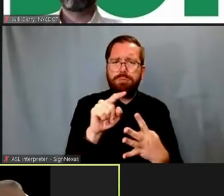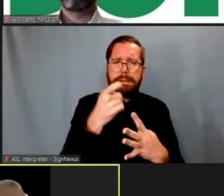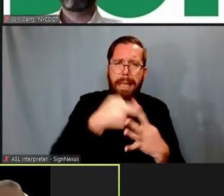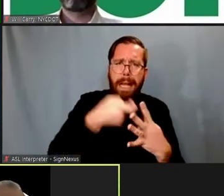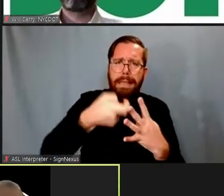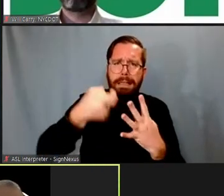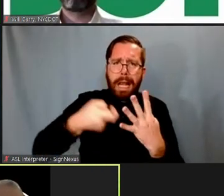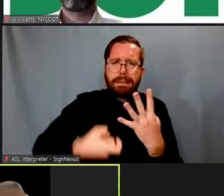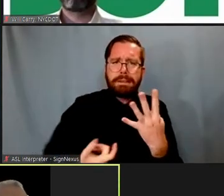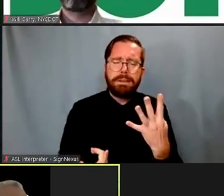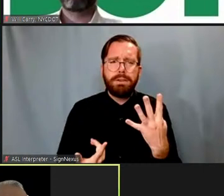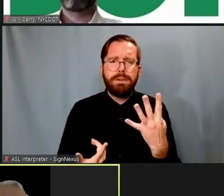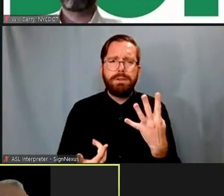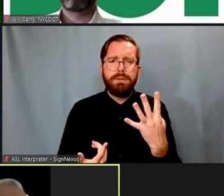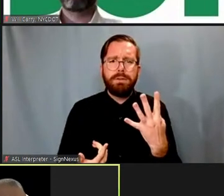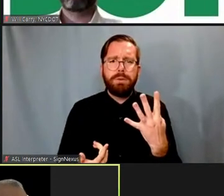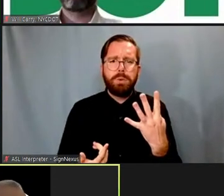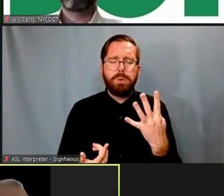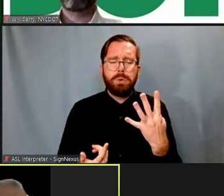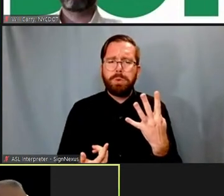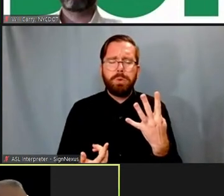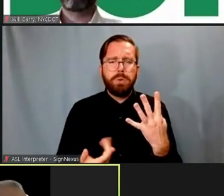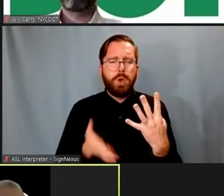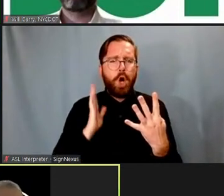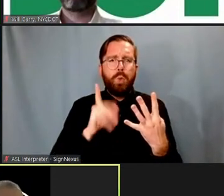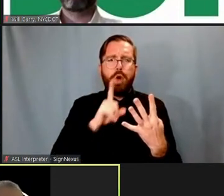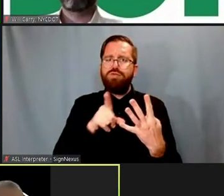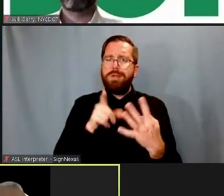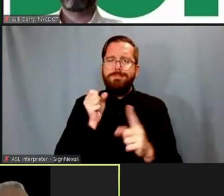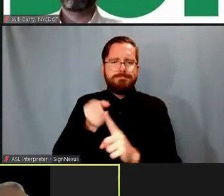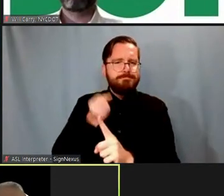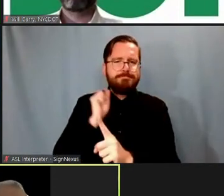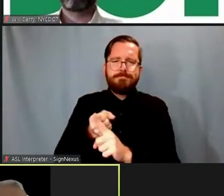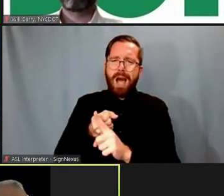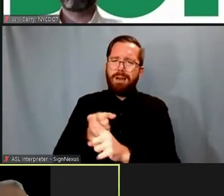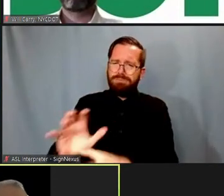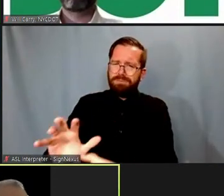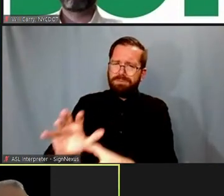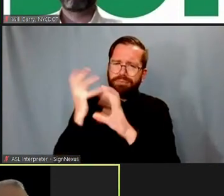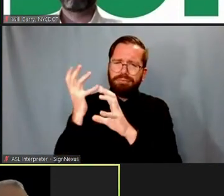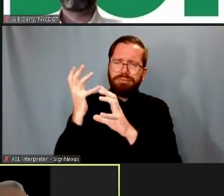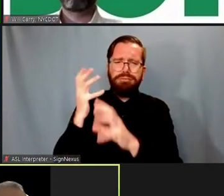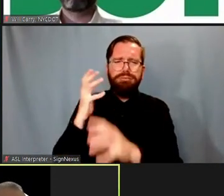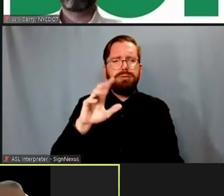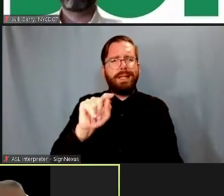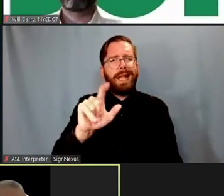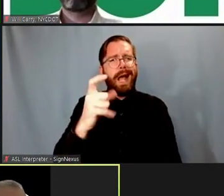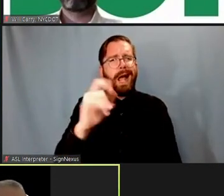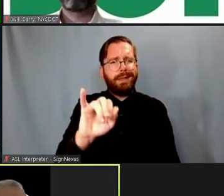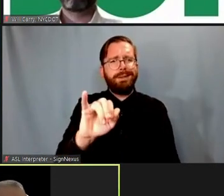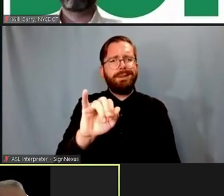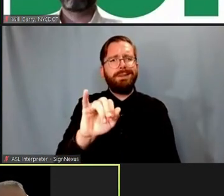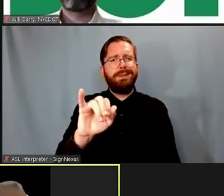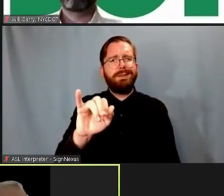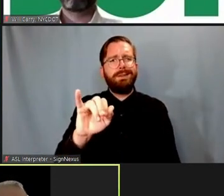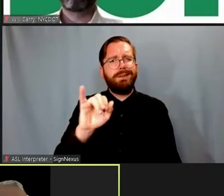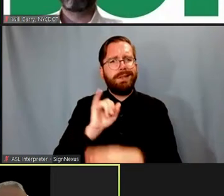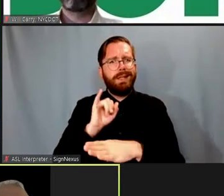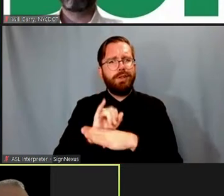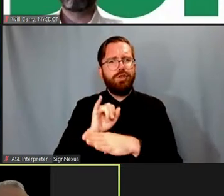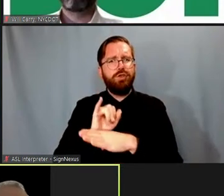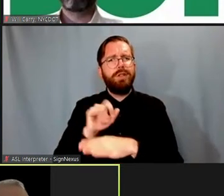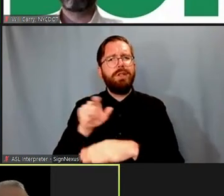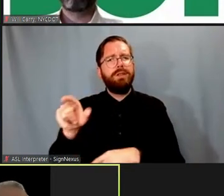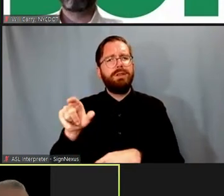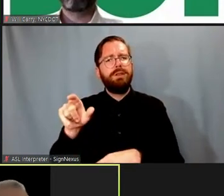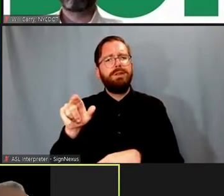gonna decimate the taxi industry listen to uh uh the the um the director from taxi